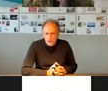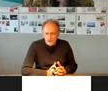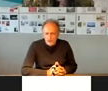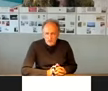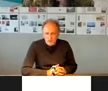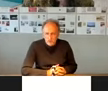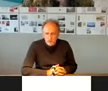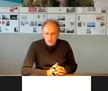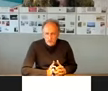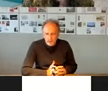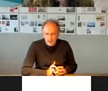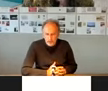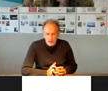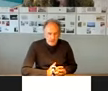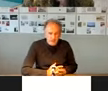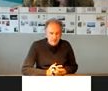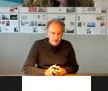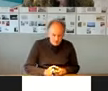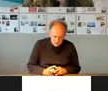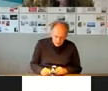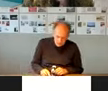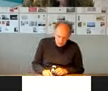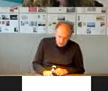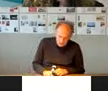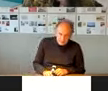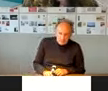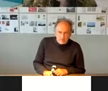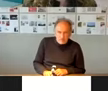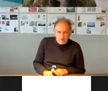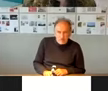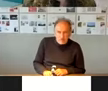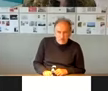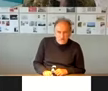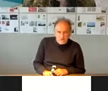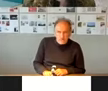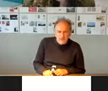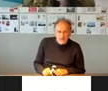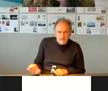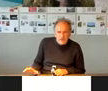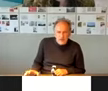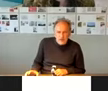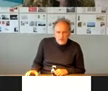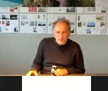the gymnasium. So it's a constantly shared building, even on the weekend and during vacations.